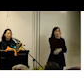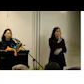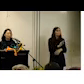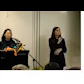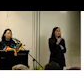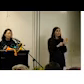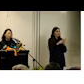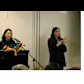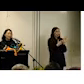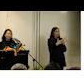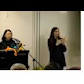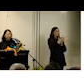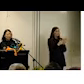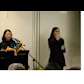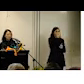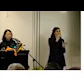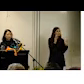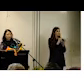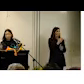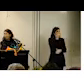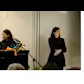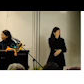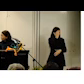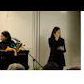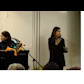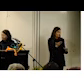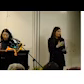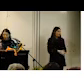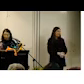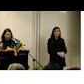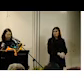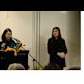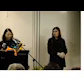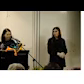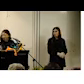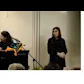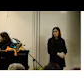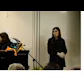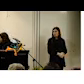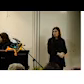call microcephaly, so a small brain. And showing this picture on the